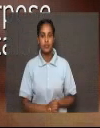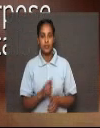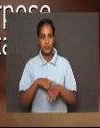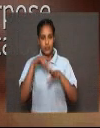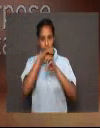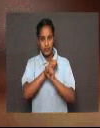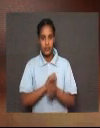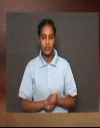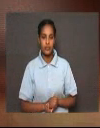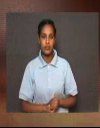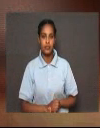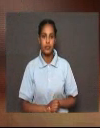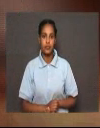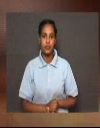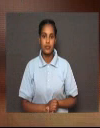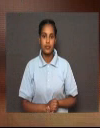Time's up!